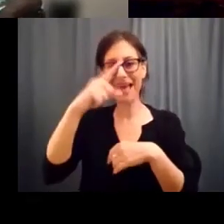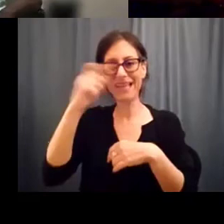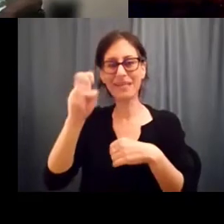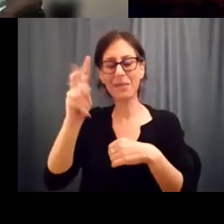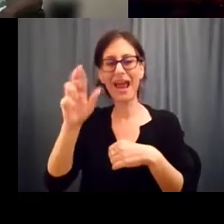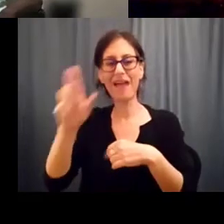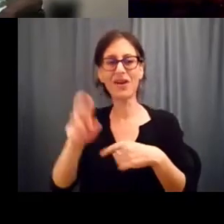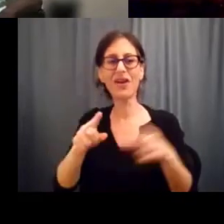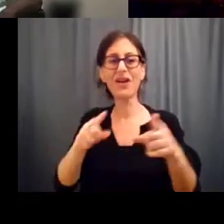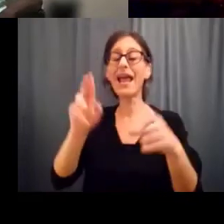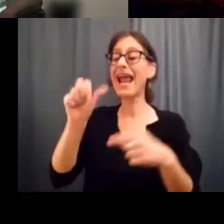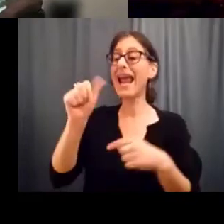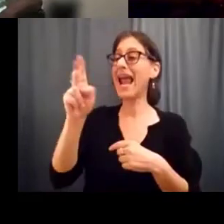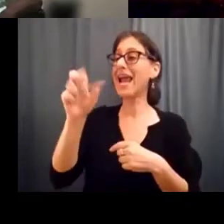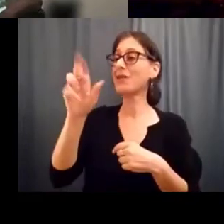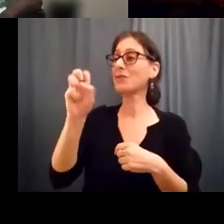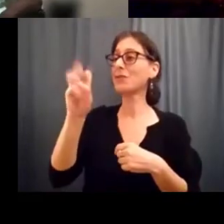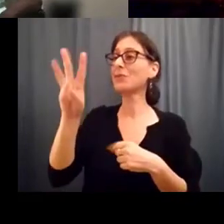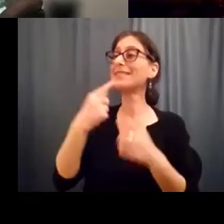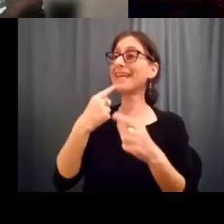it and you